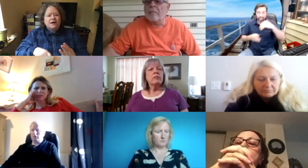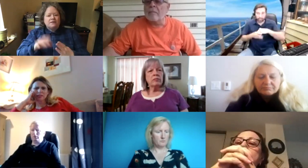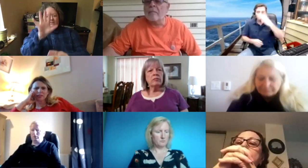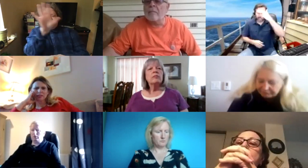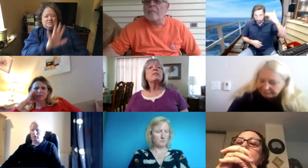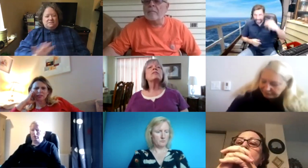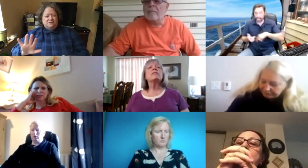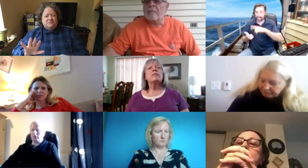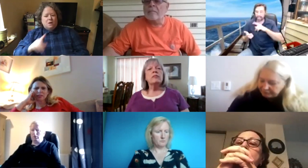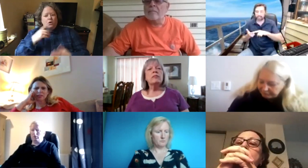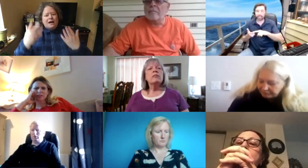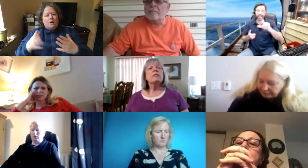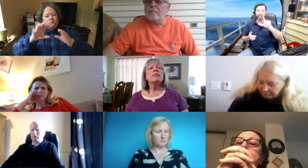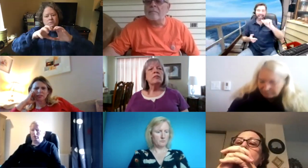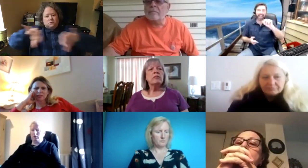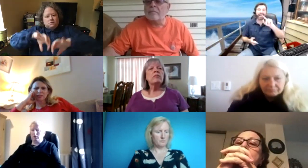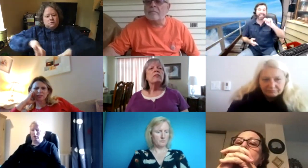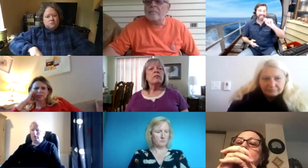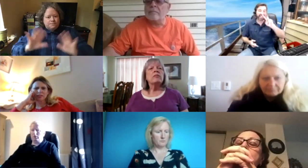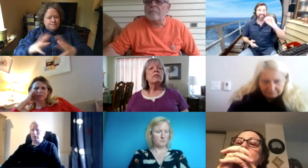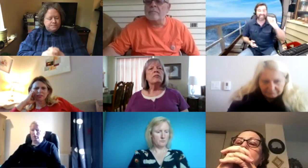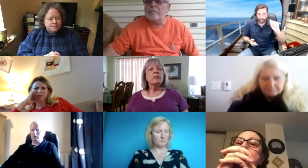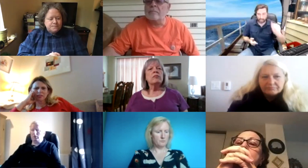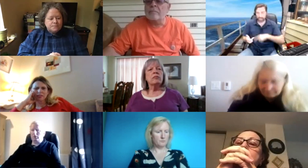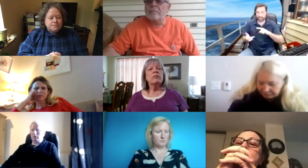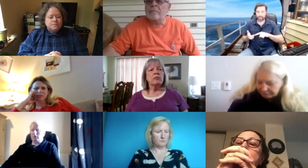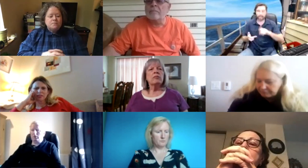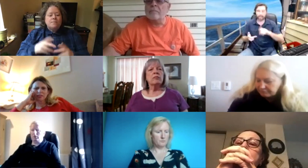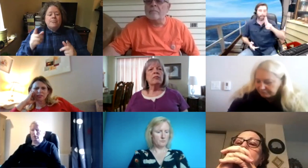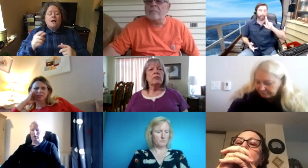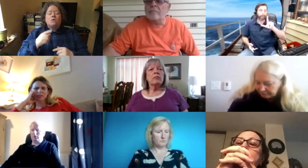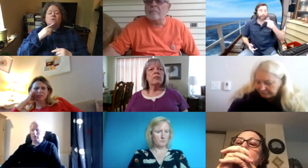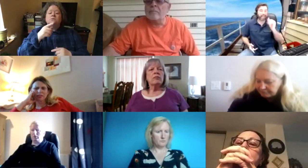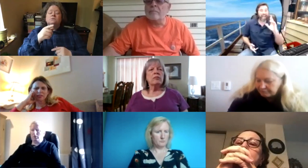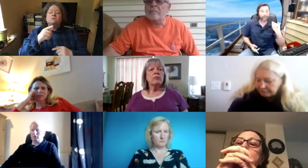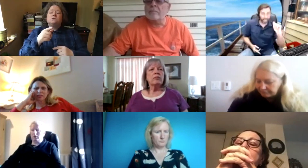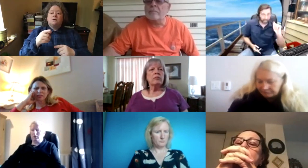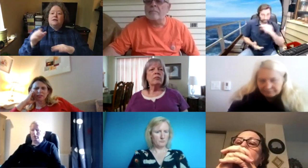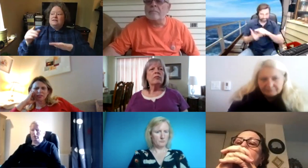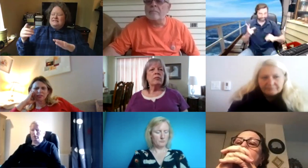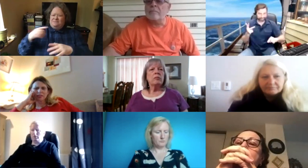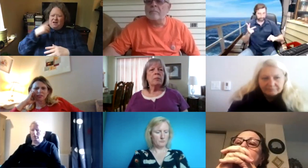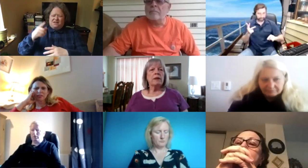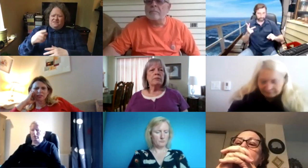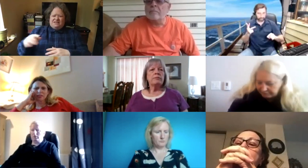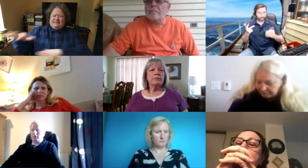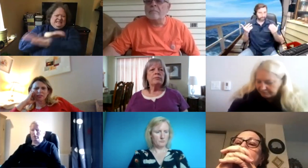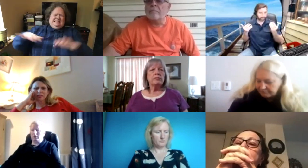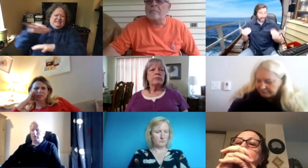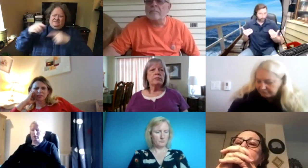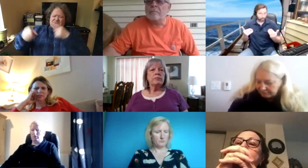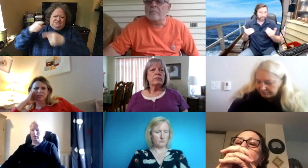Latvia, Bulgaria, you know, we're looking at those countries, but we now know that those have now since split.